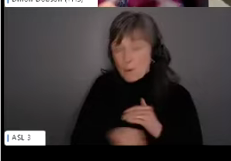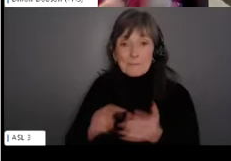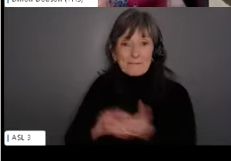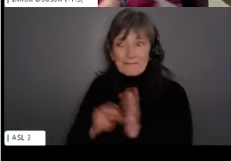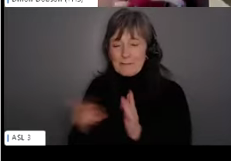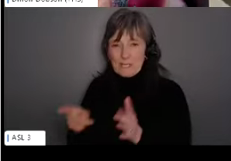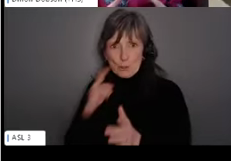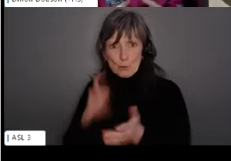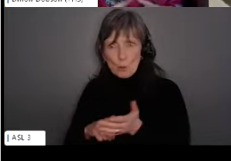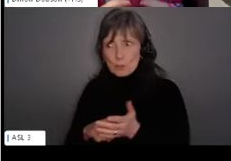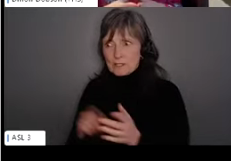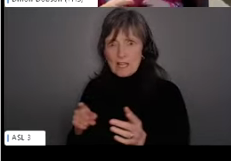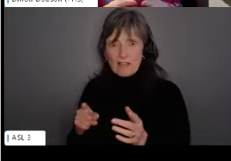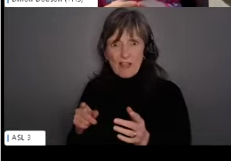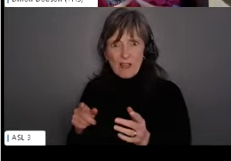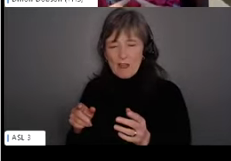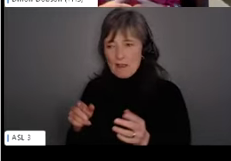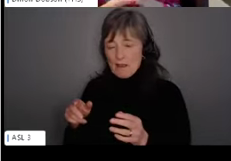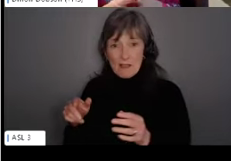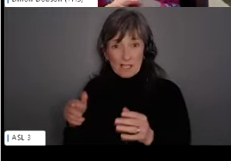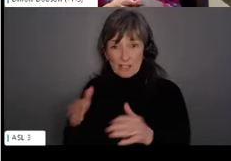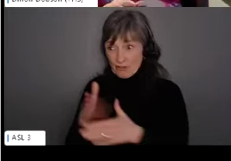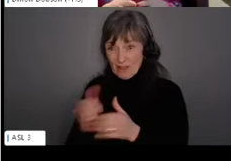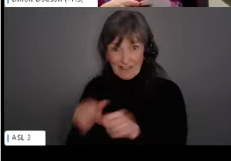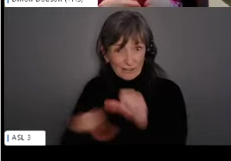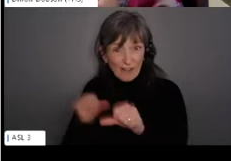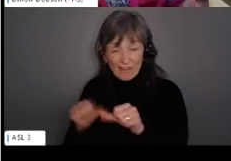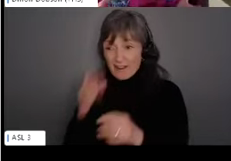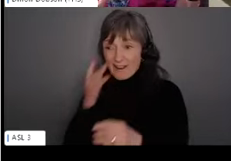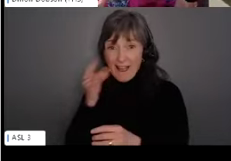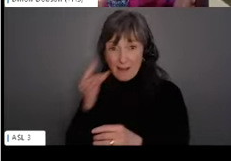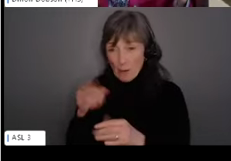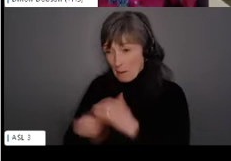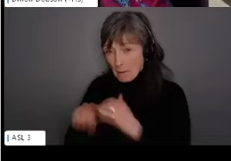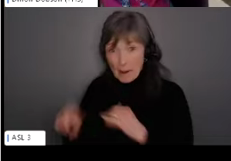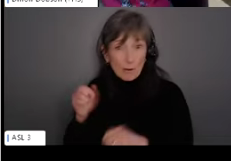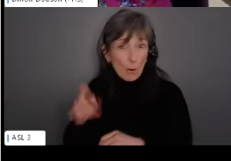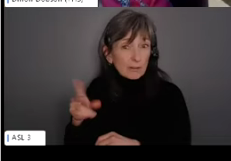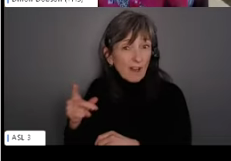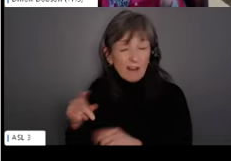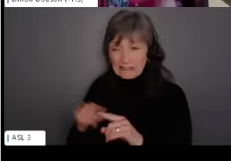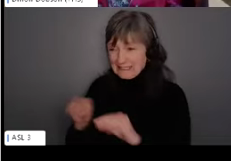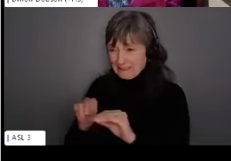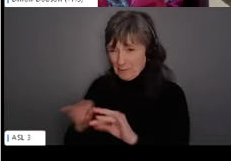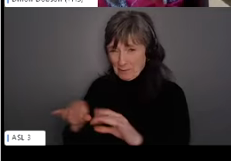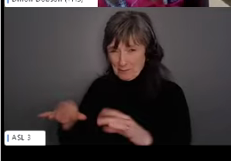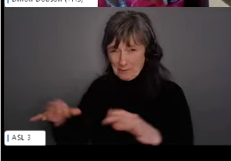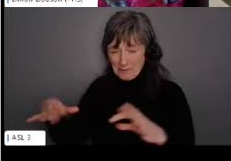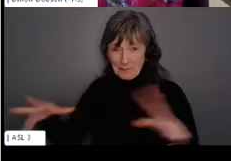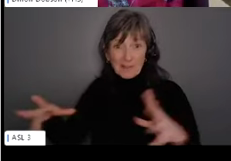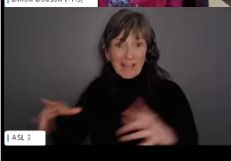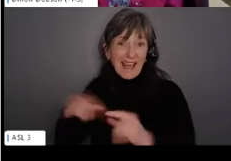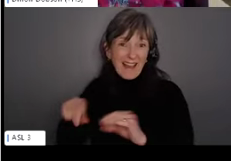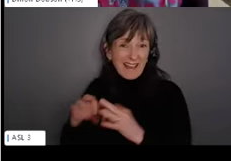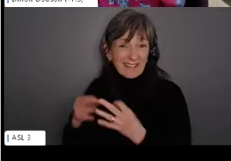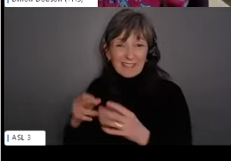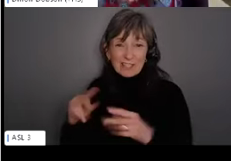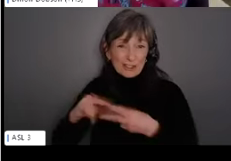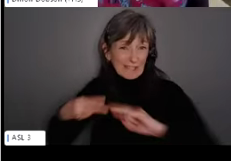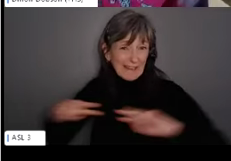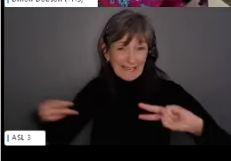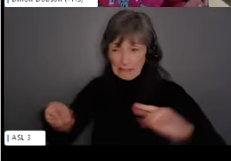noticing large amounts of animals, please, please, please, engage whoever your local animal experts are on how to approach that. Because we don't